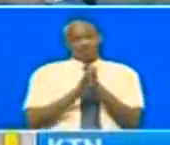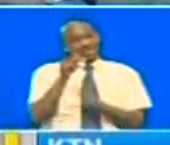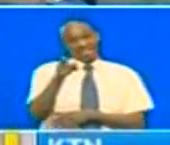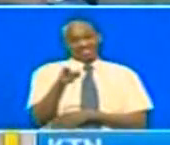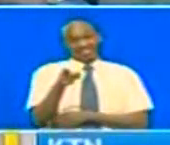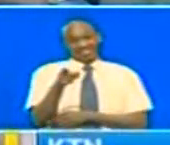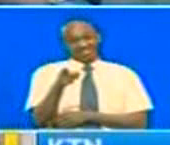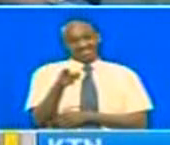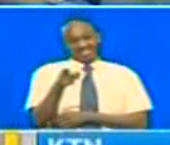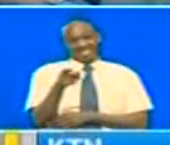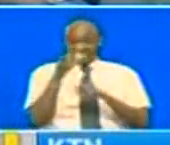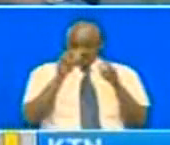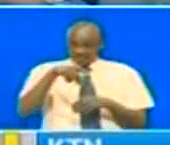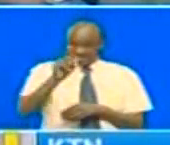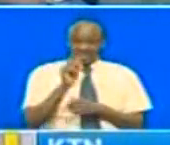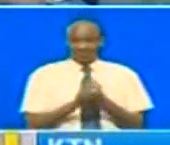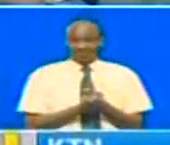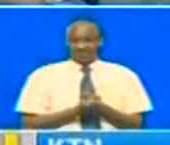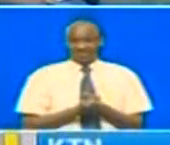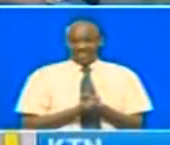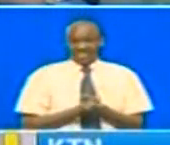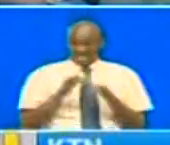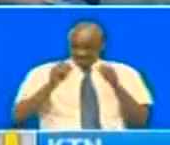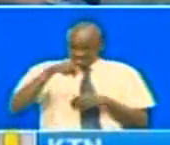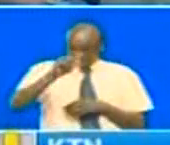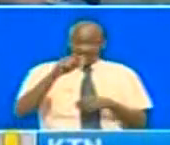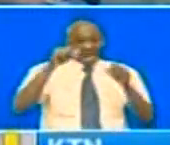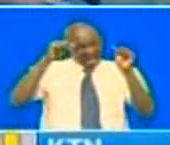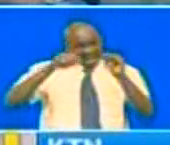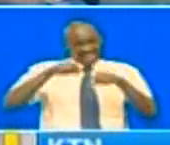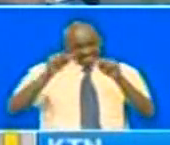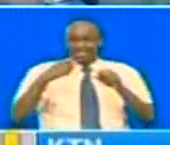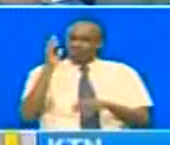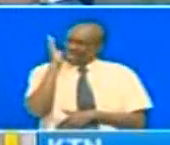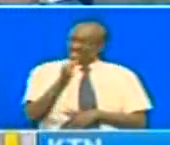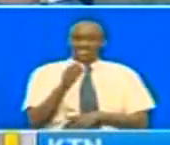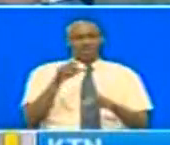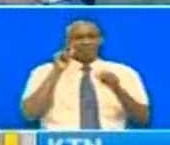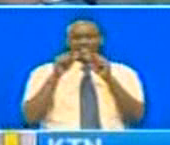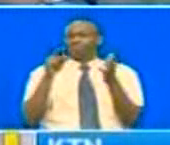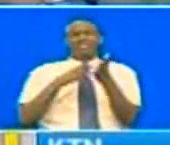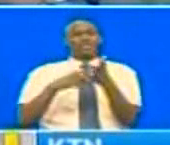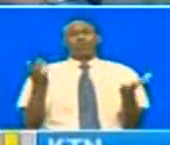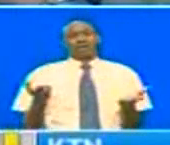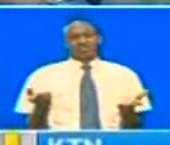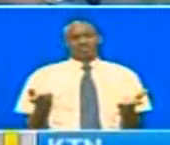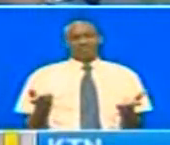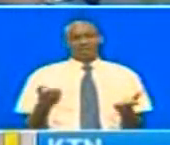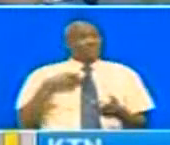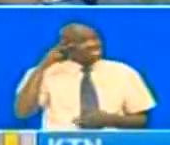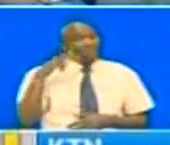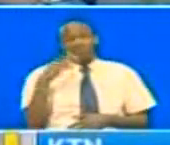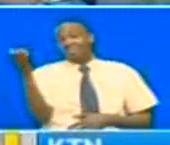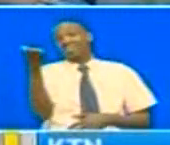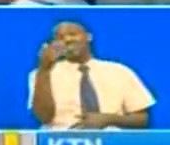nomination. And if he did not, if they all agreed to direct nomination, then where did we go wrong? I hear people talking